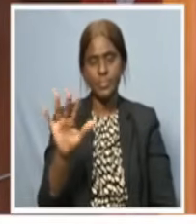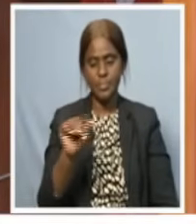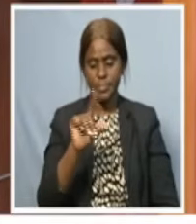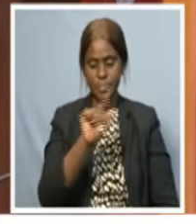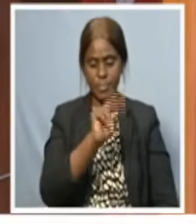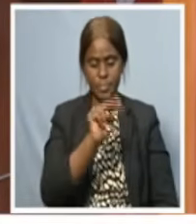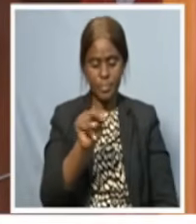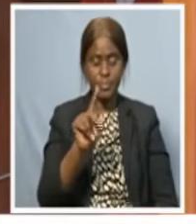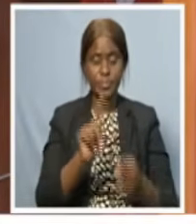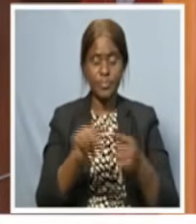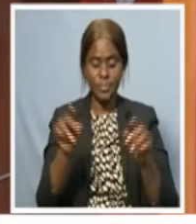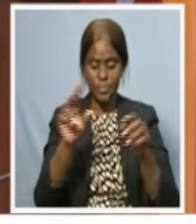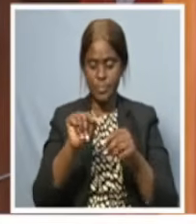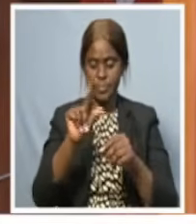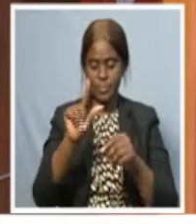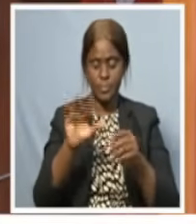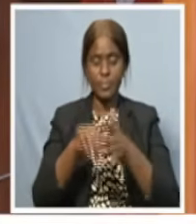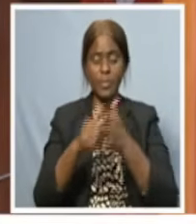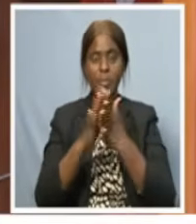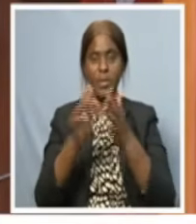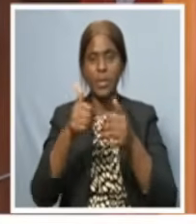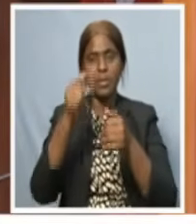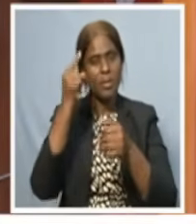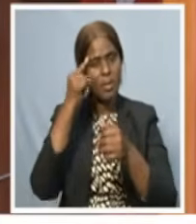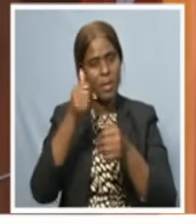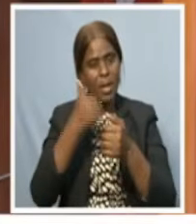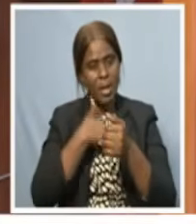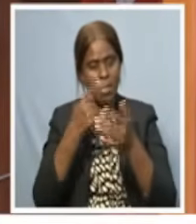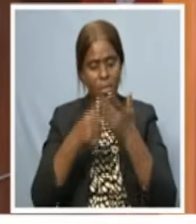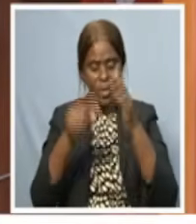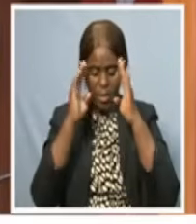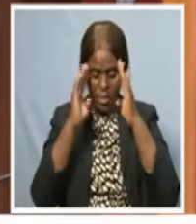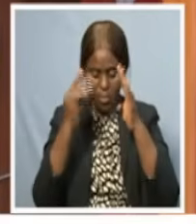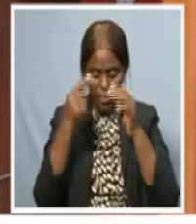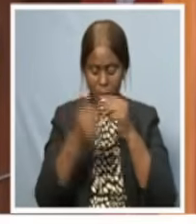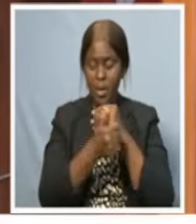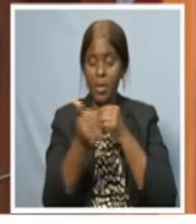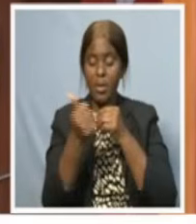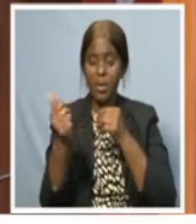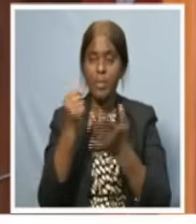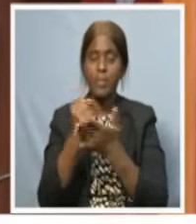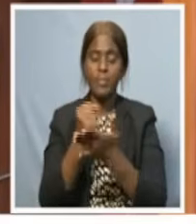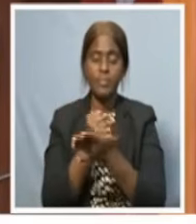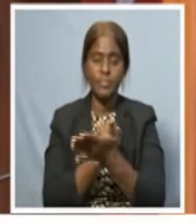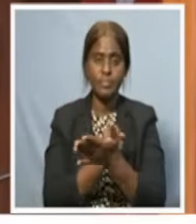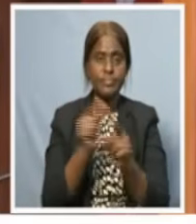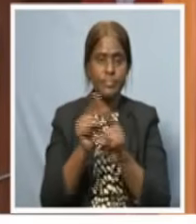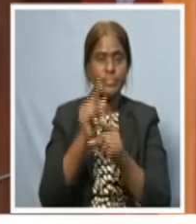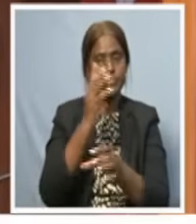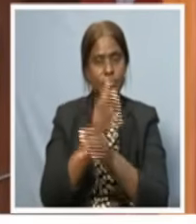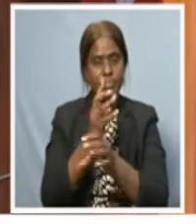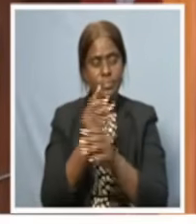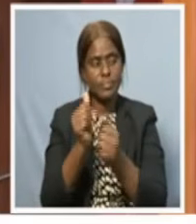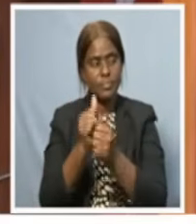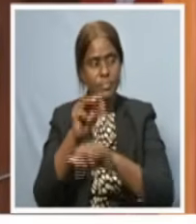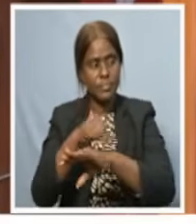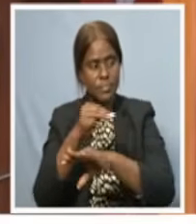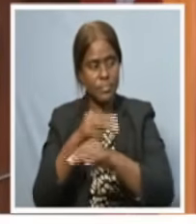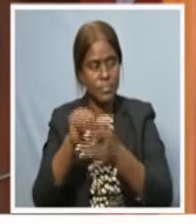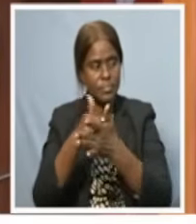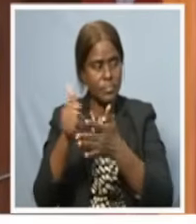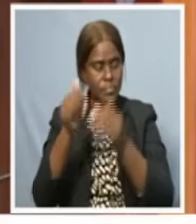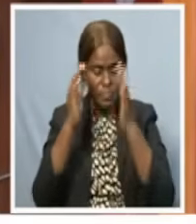2025, how much do you think you have catered for those subjects like sciences and